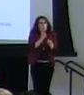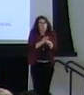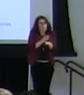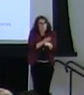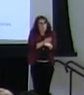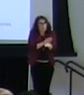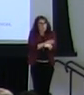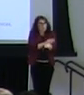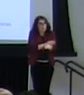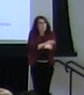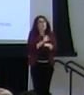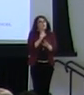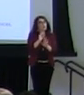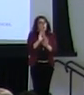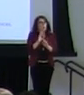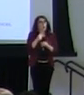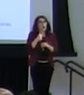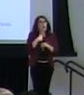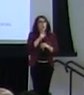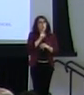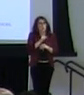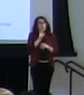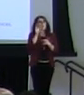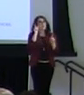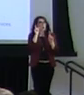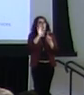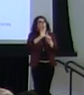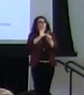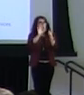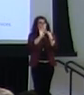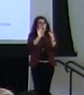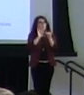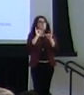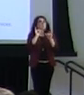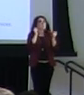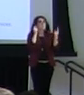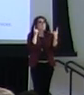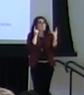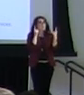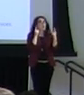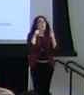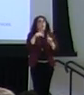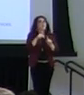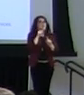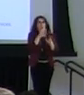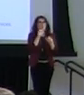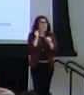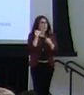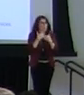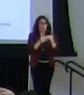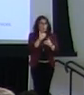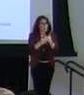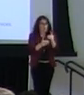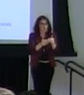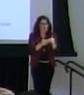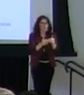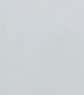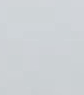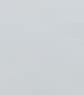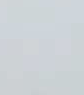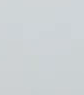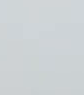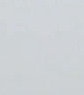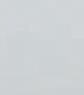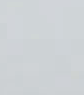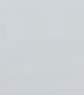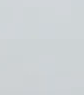hinted at that in some of your remarks that, you know, this doesn't go fast. I know that I've had the opportunity to do some